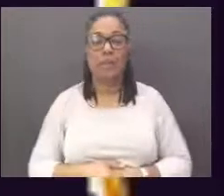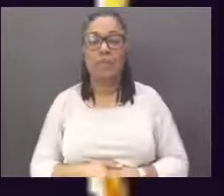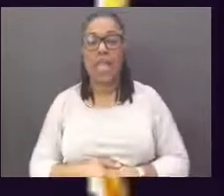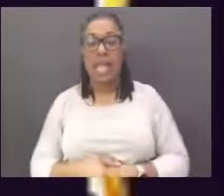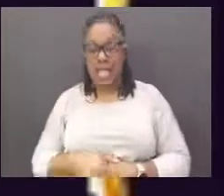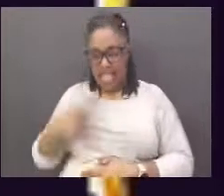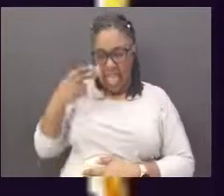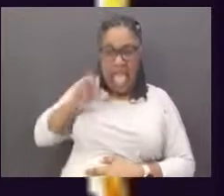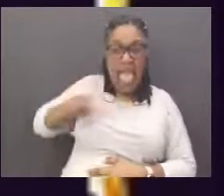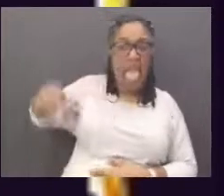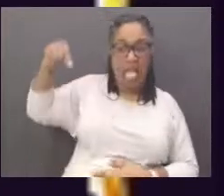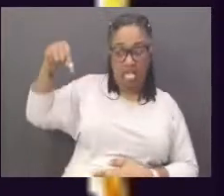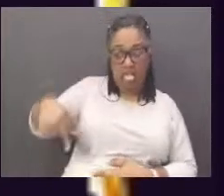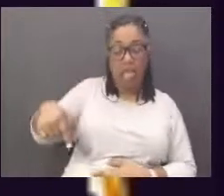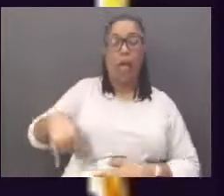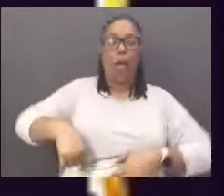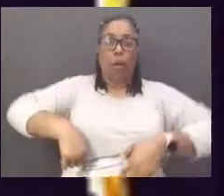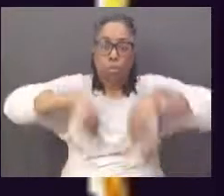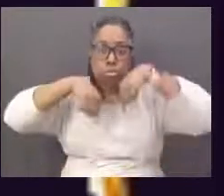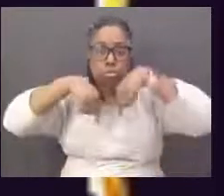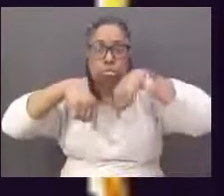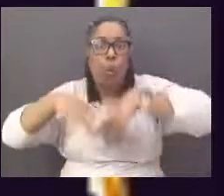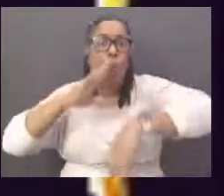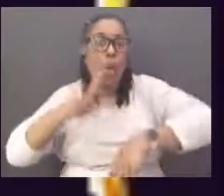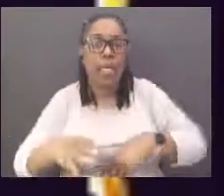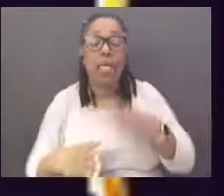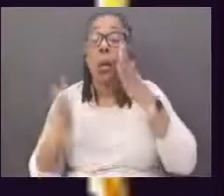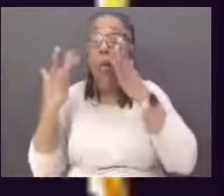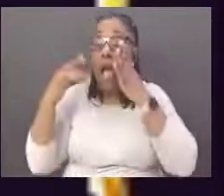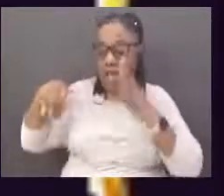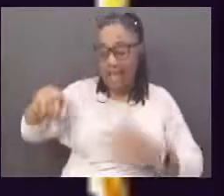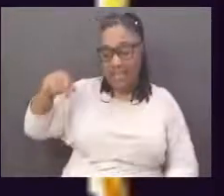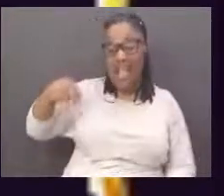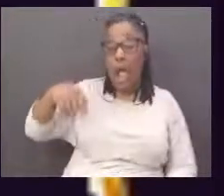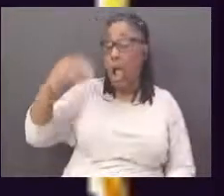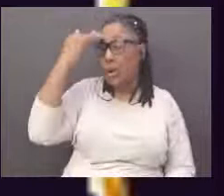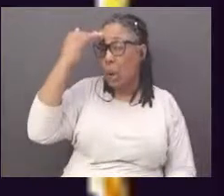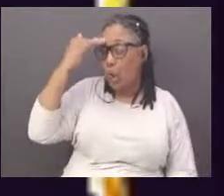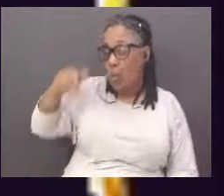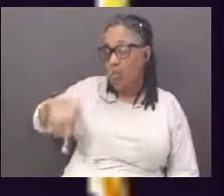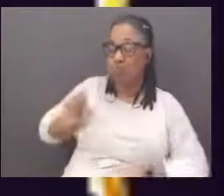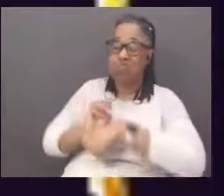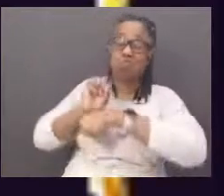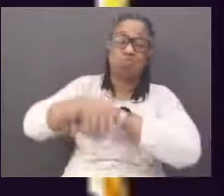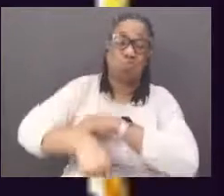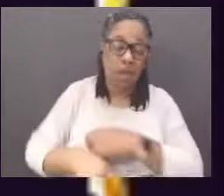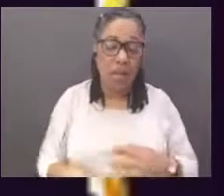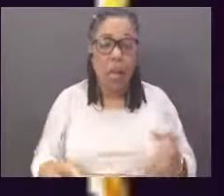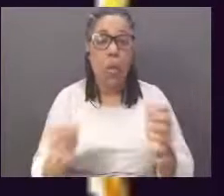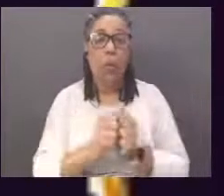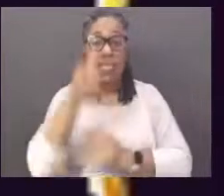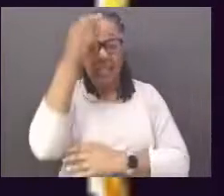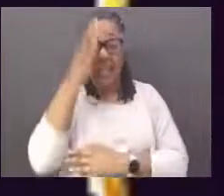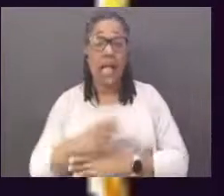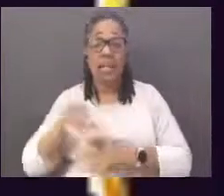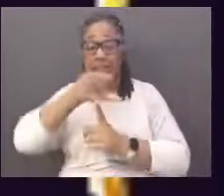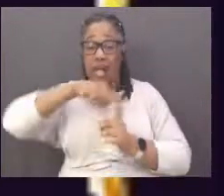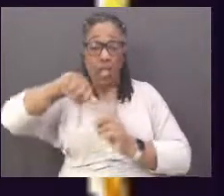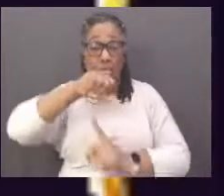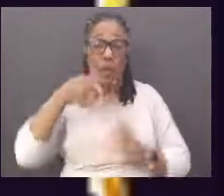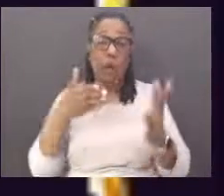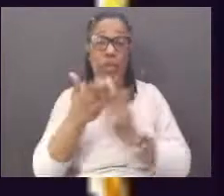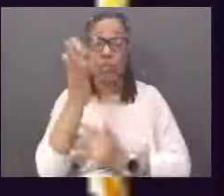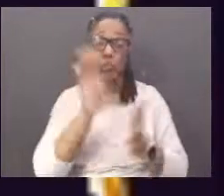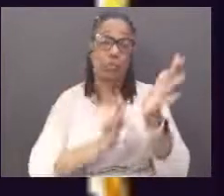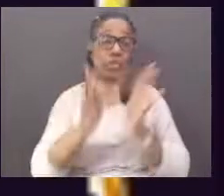their power will become overtaken through the authority of the righteousness of God through Jesus Christ. The church